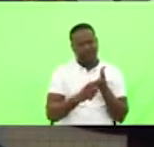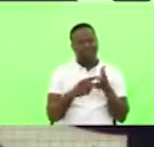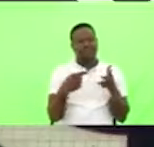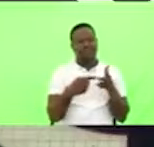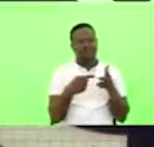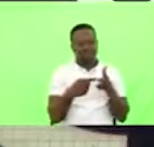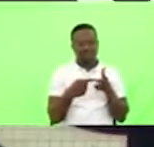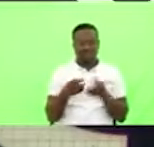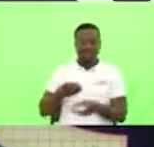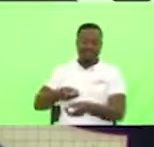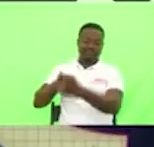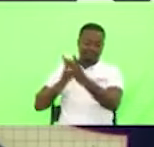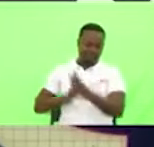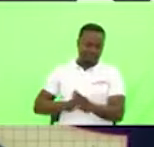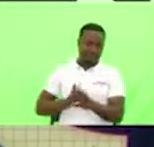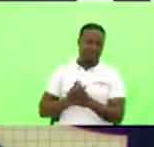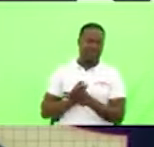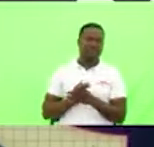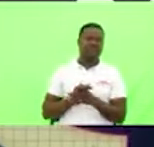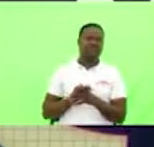the disciples had